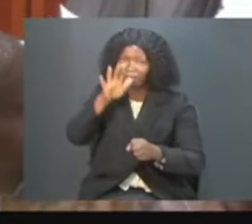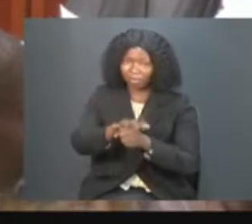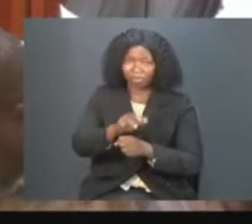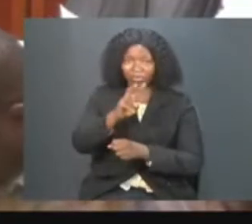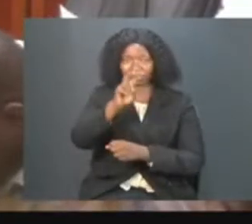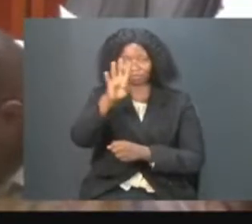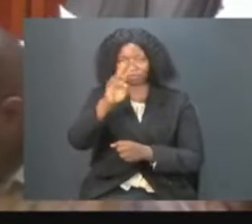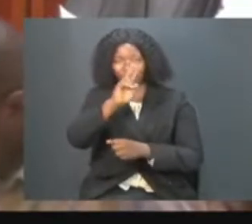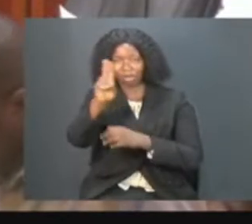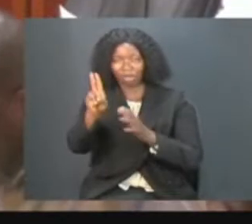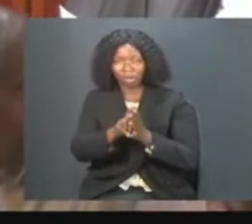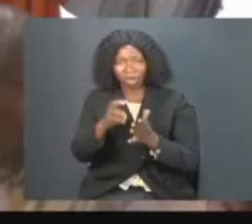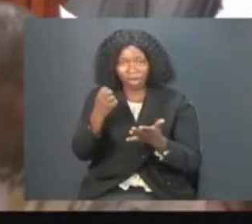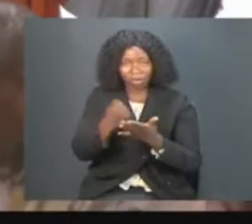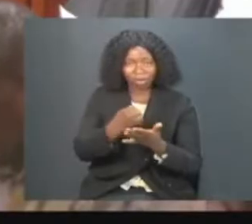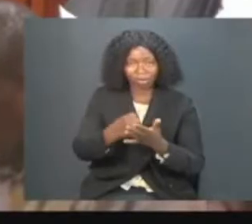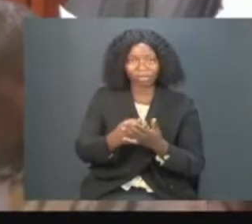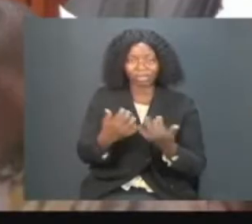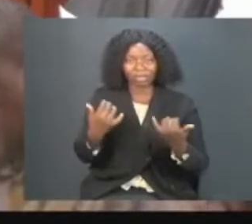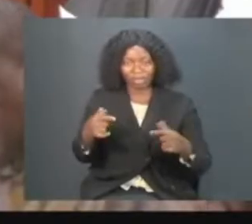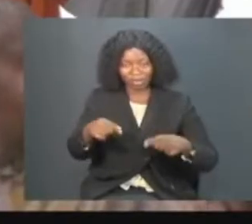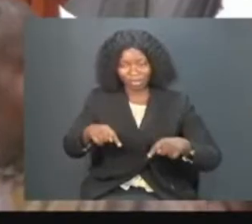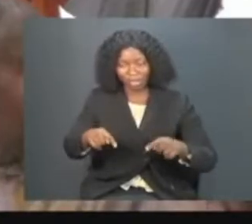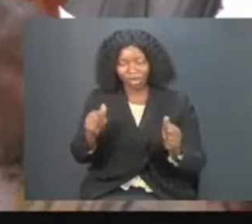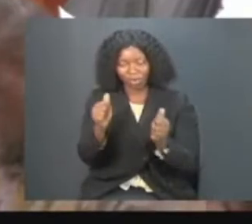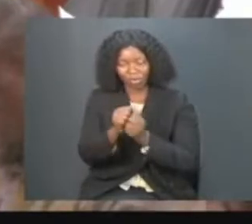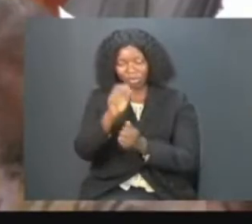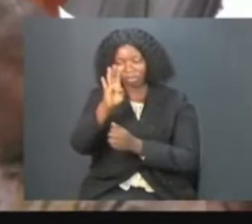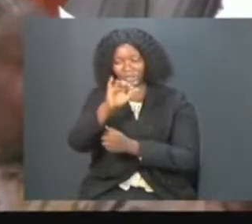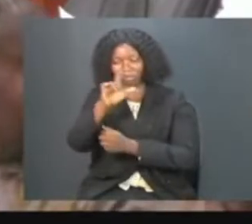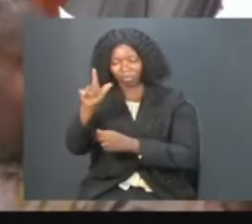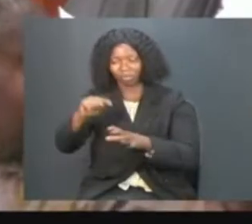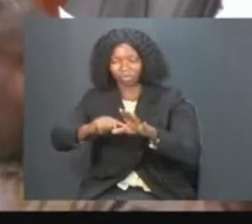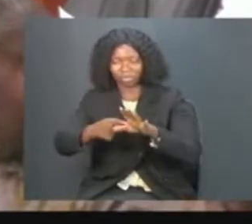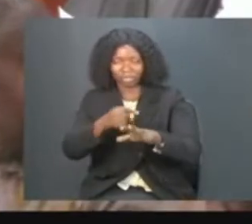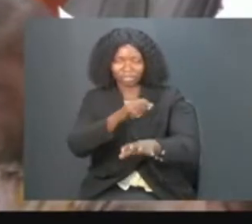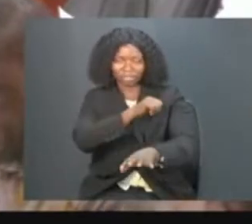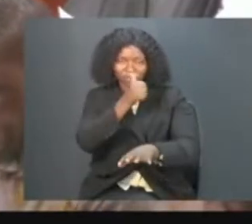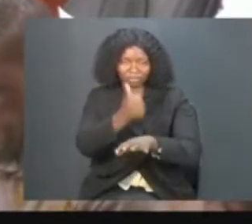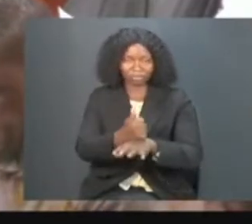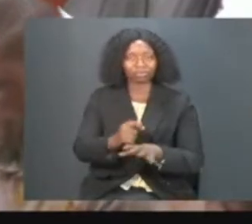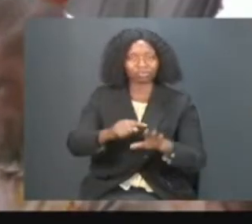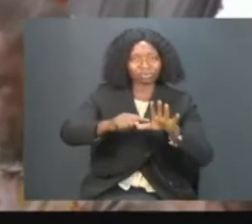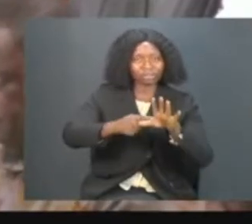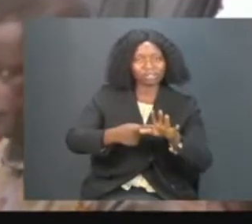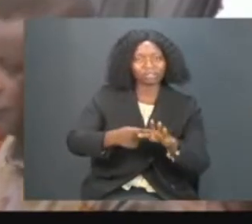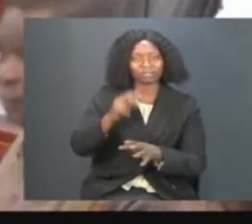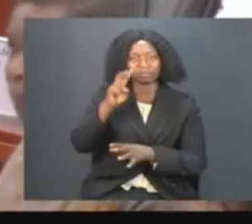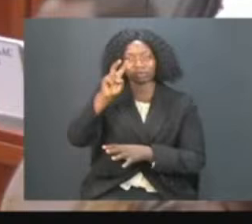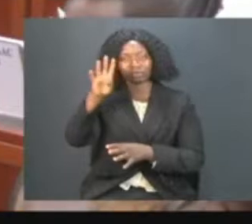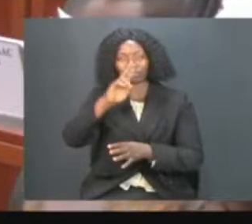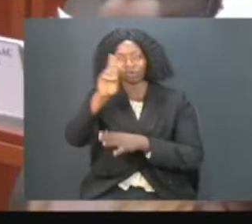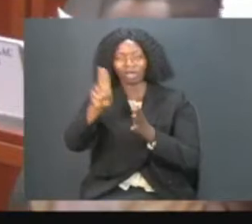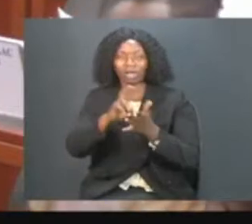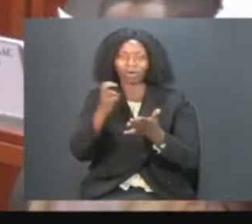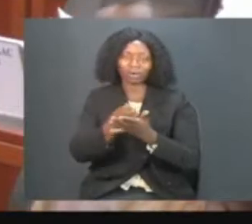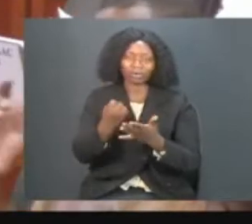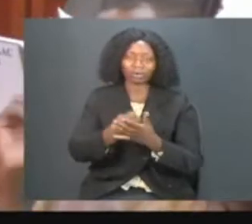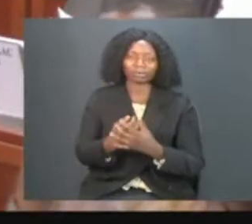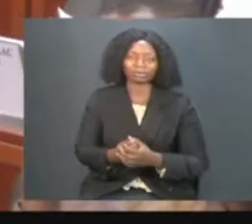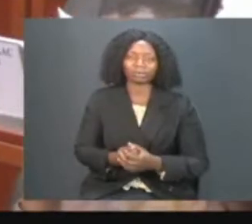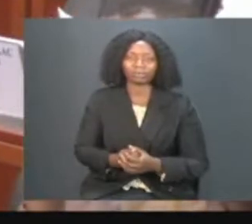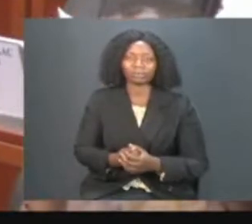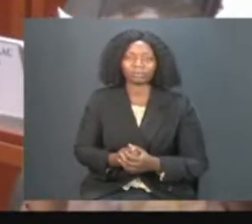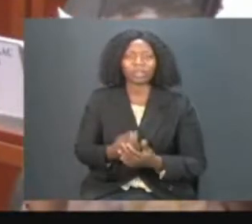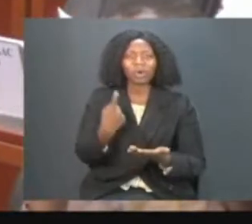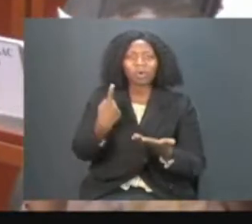24-hour economy, and he is here with a bill to set our authority to implement the 24-hour economy. Mr. Speaker, what